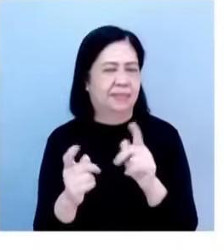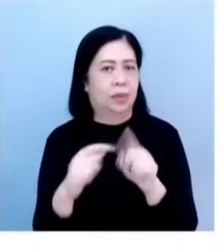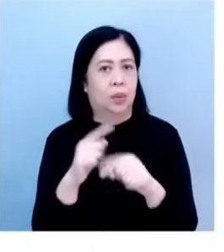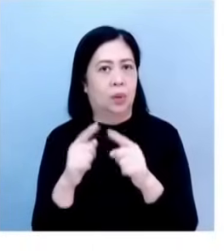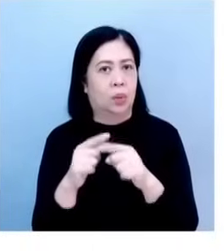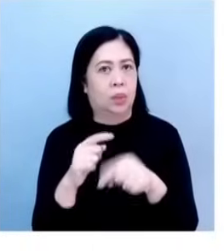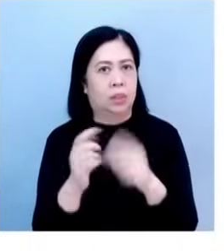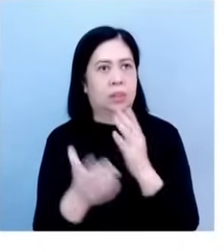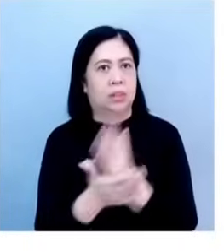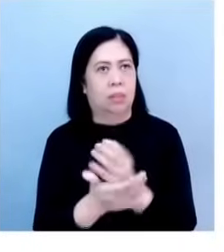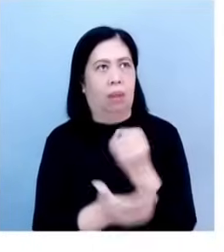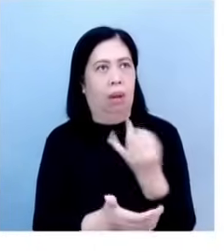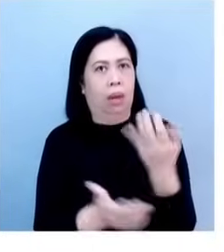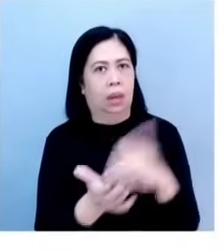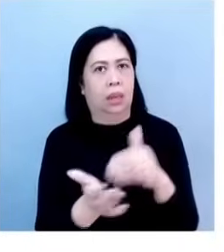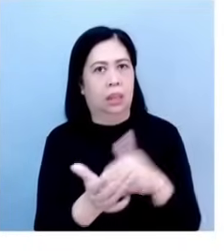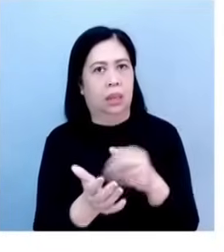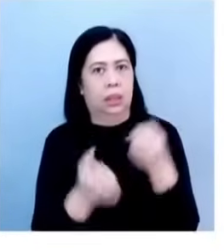stop counting?